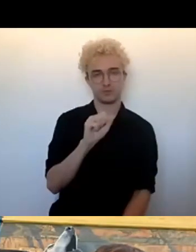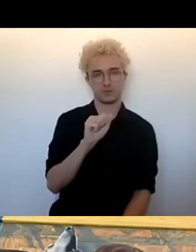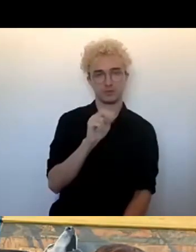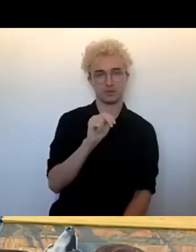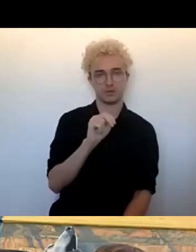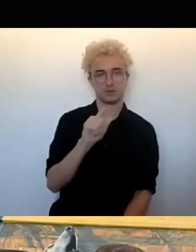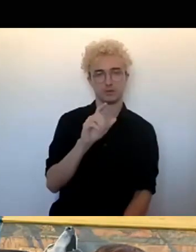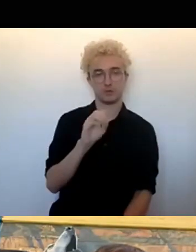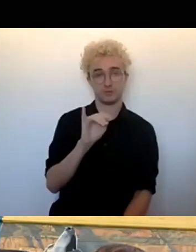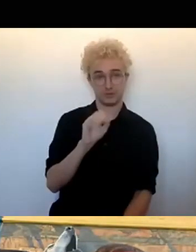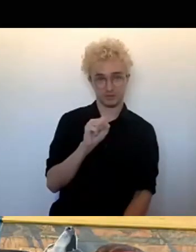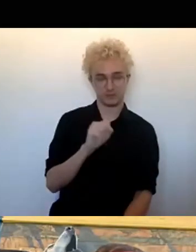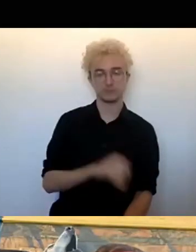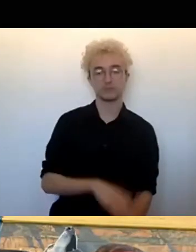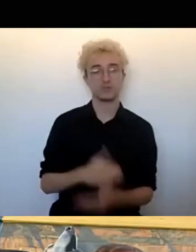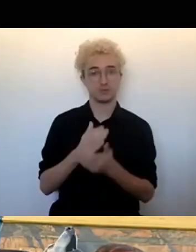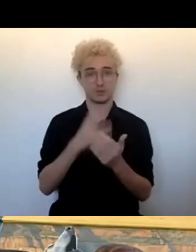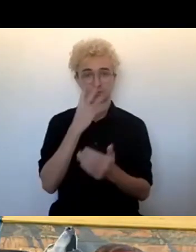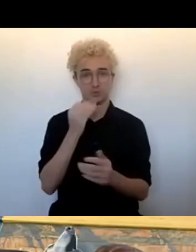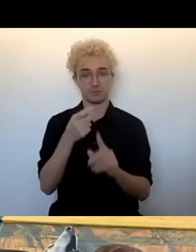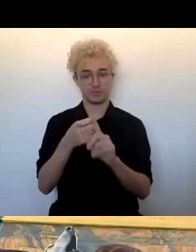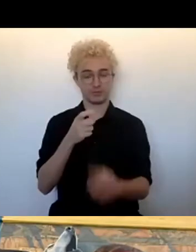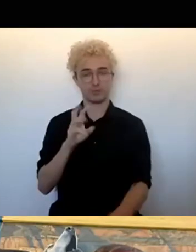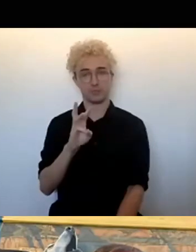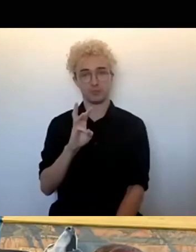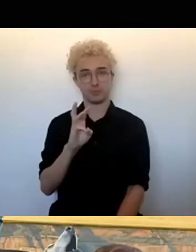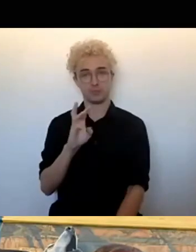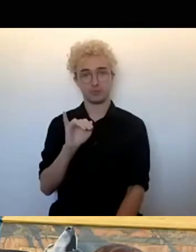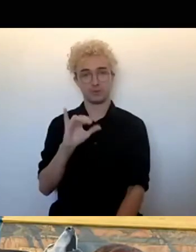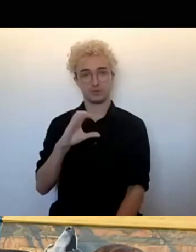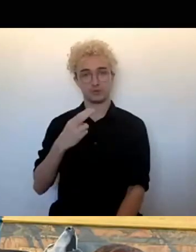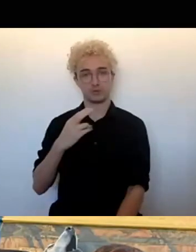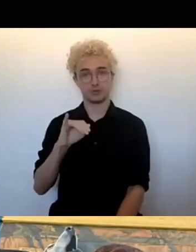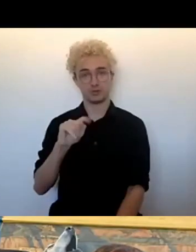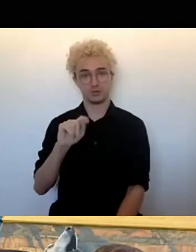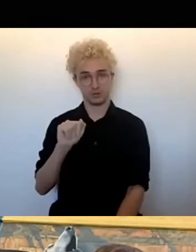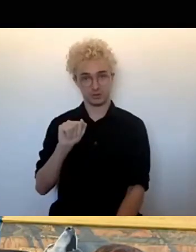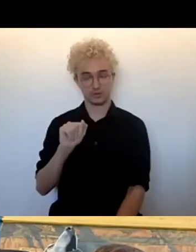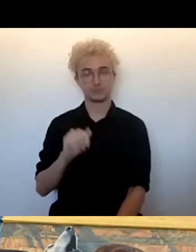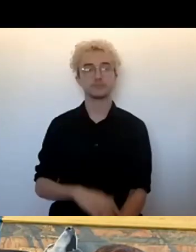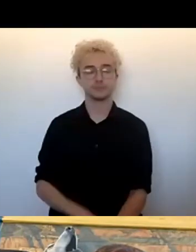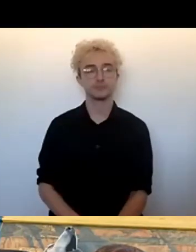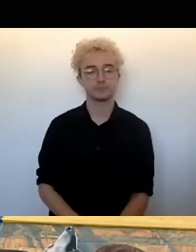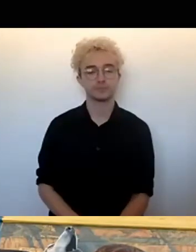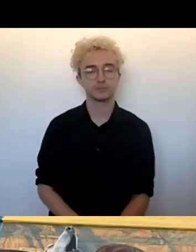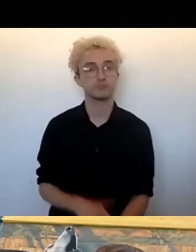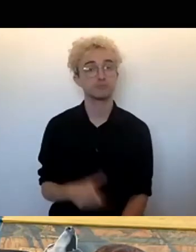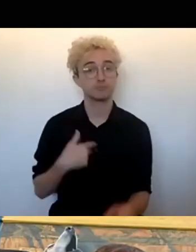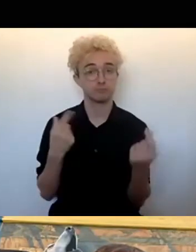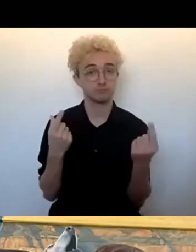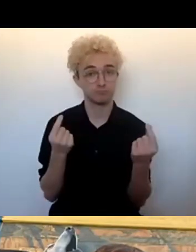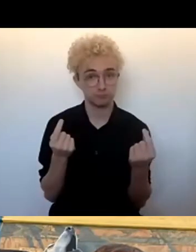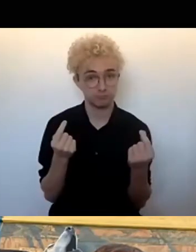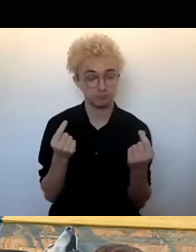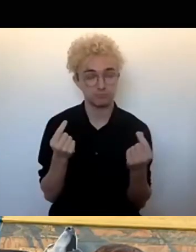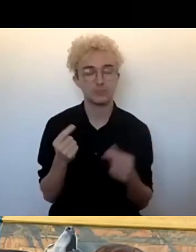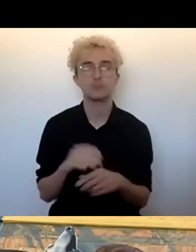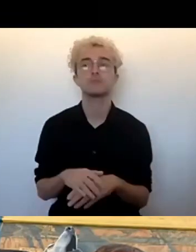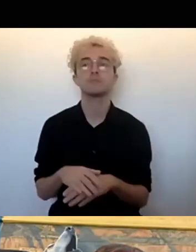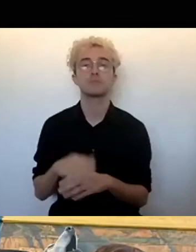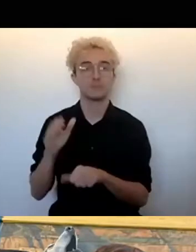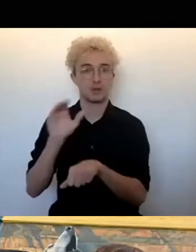from Wichita. So it requires me going in the night before and spending the night because we typically have a 5